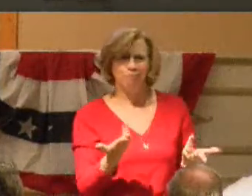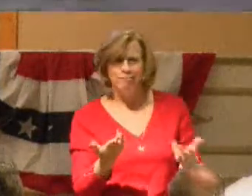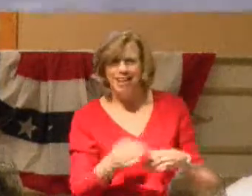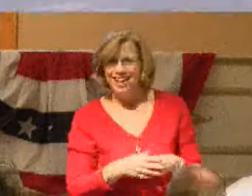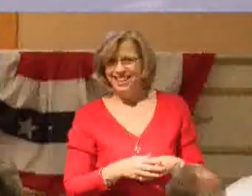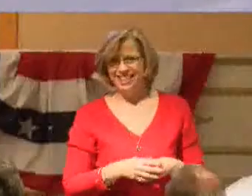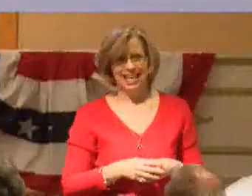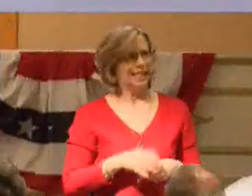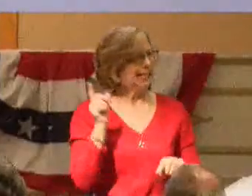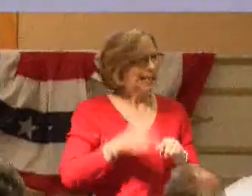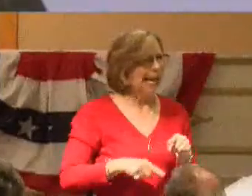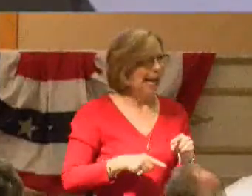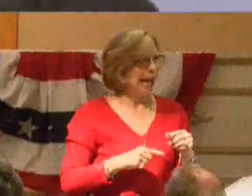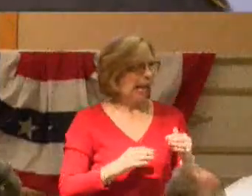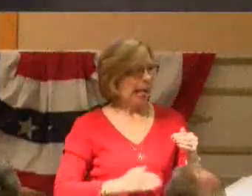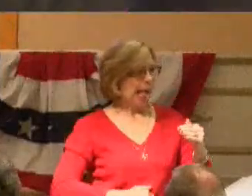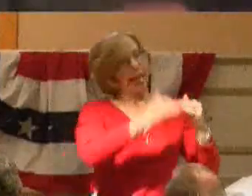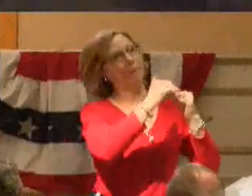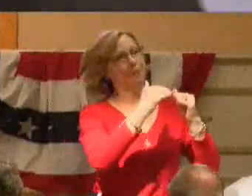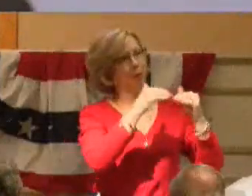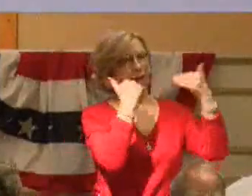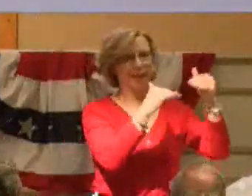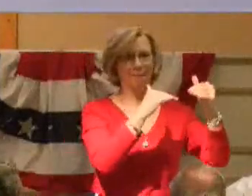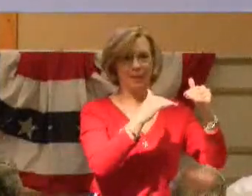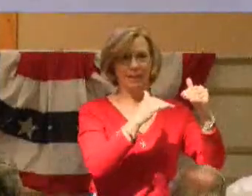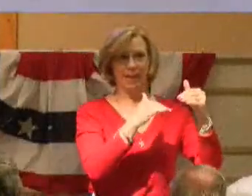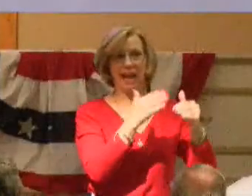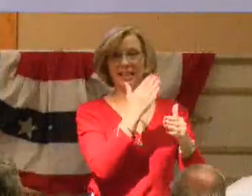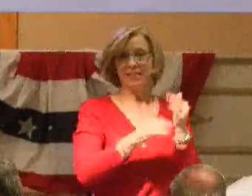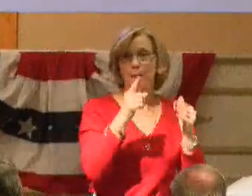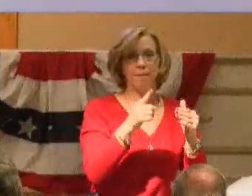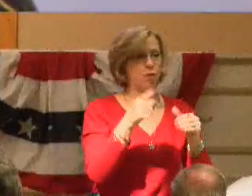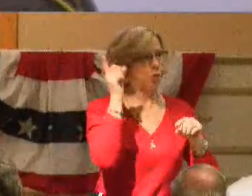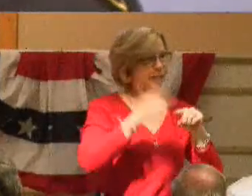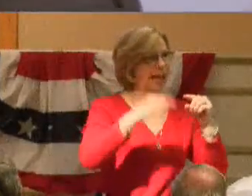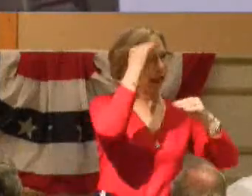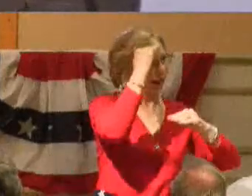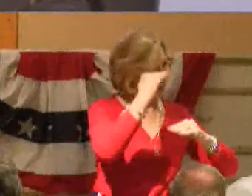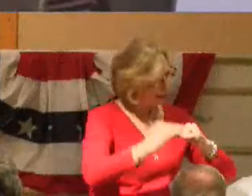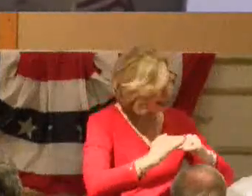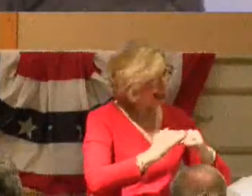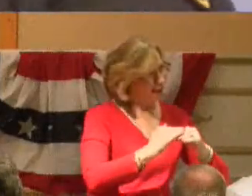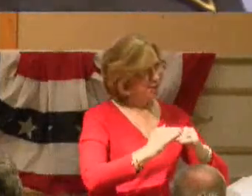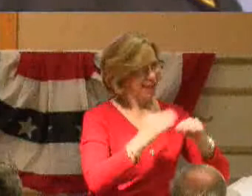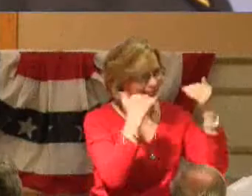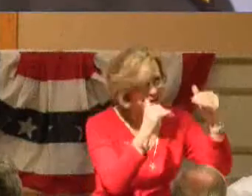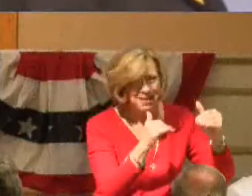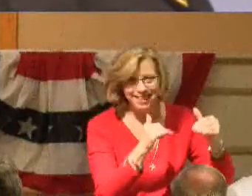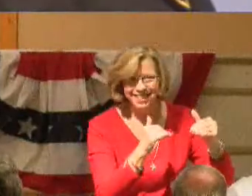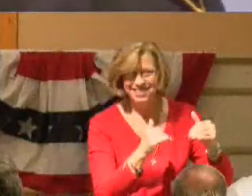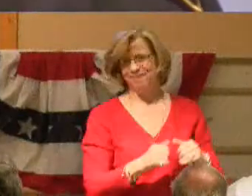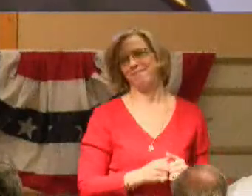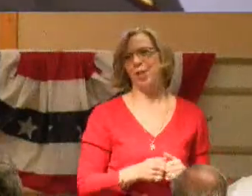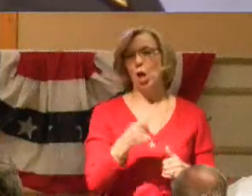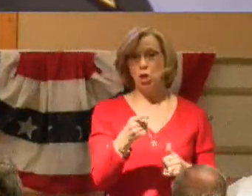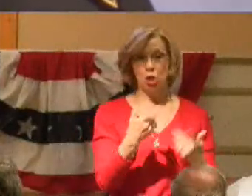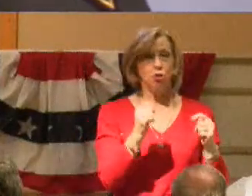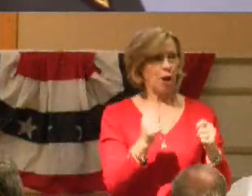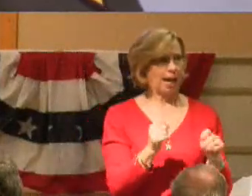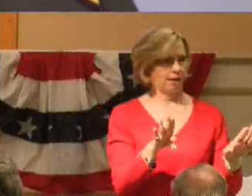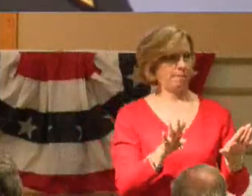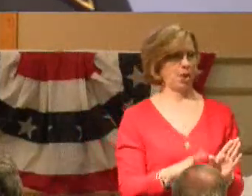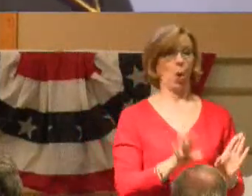the speed limit, and the rest of you can't get down to it. Have you ever tried, when the speed limit's